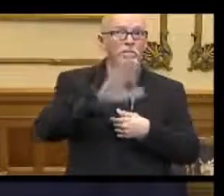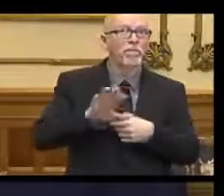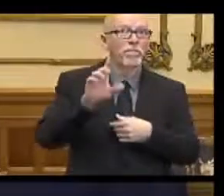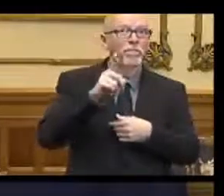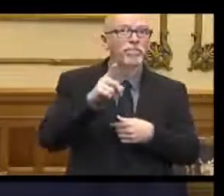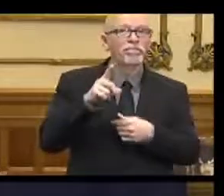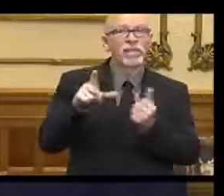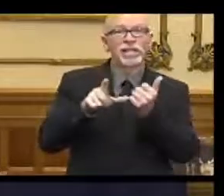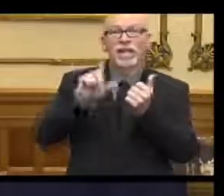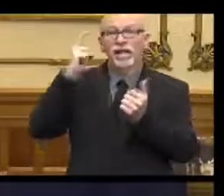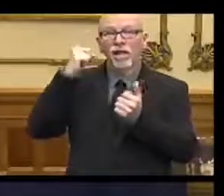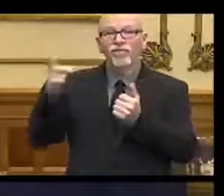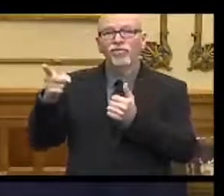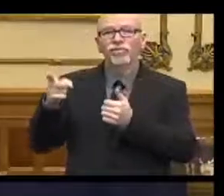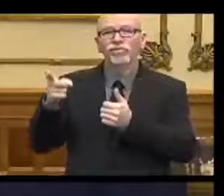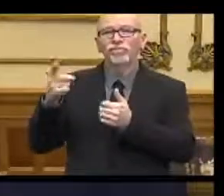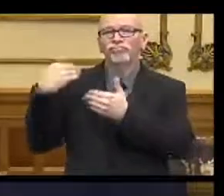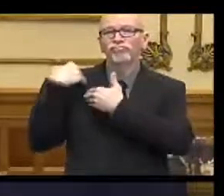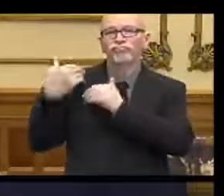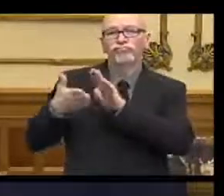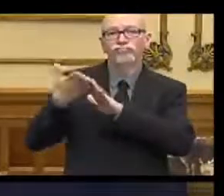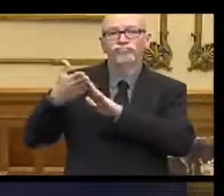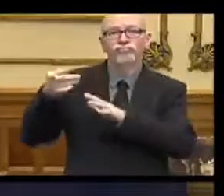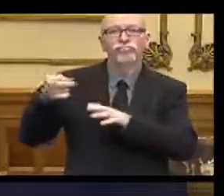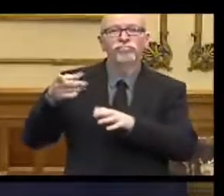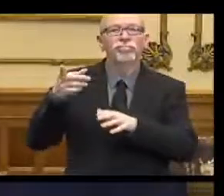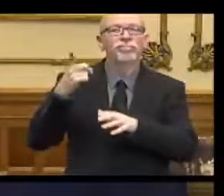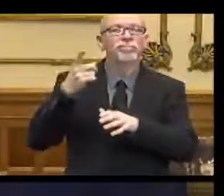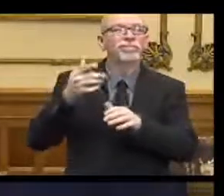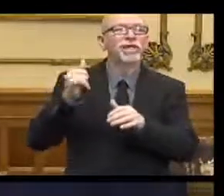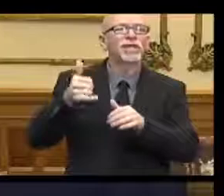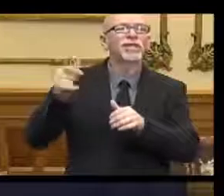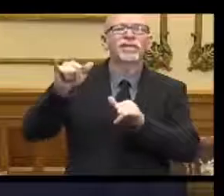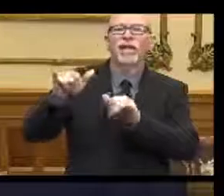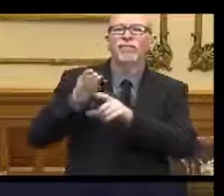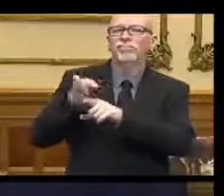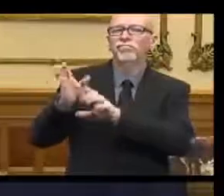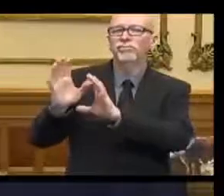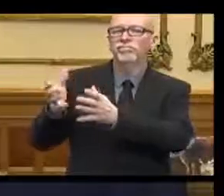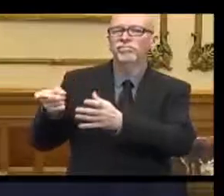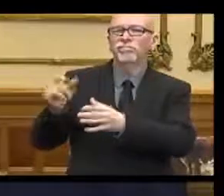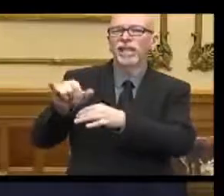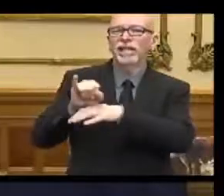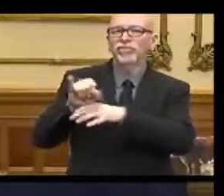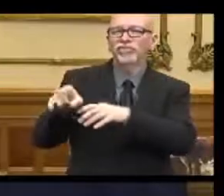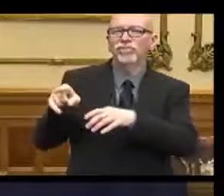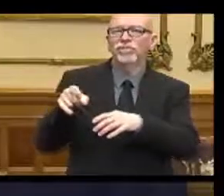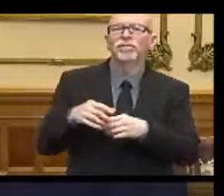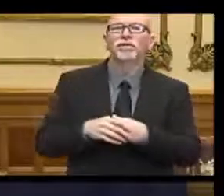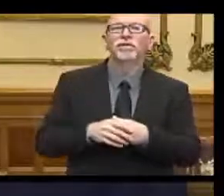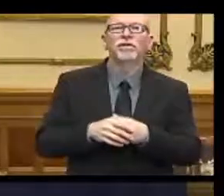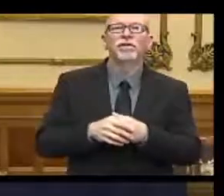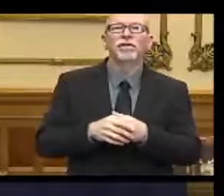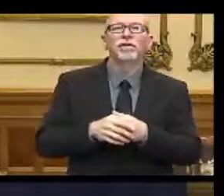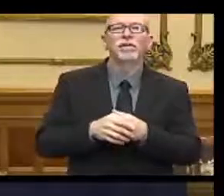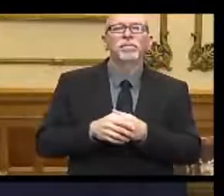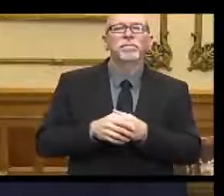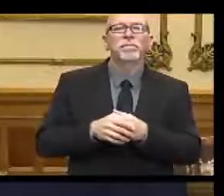lieutenant governor heads this and heads this sector and this industry effort up.